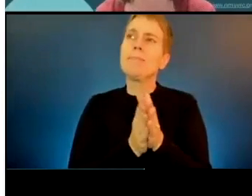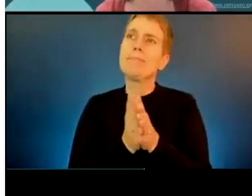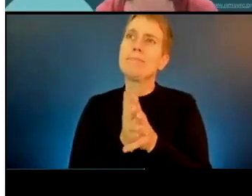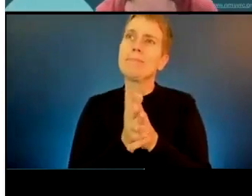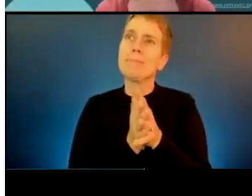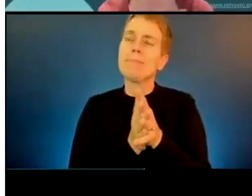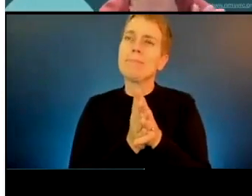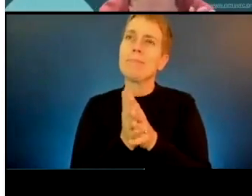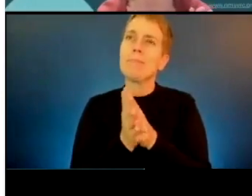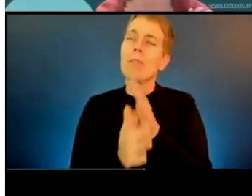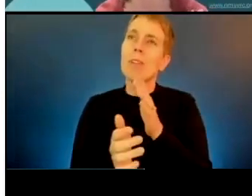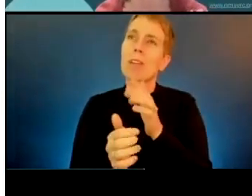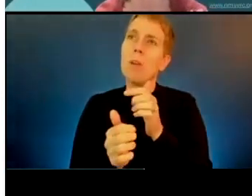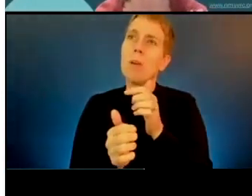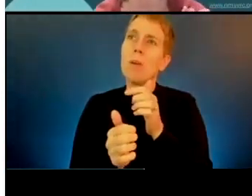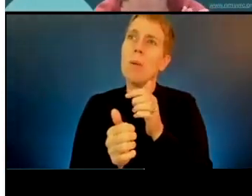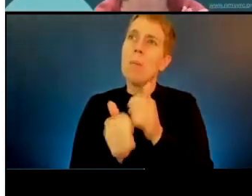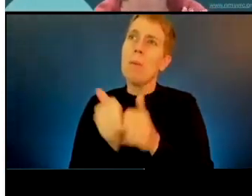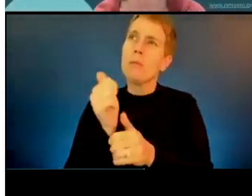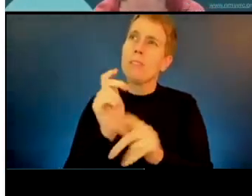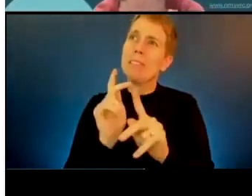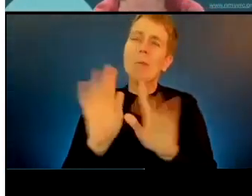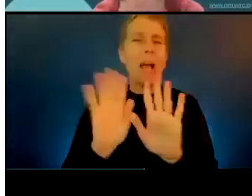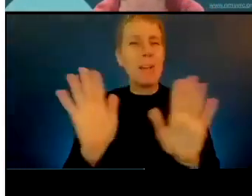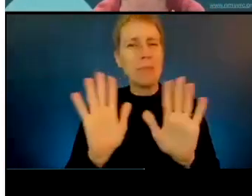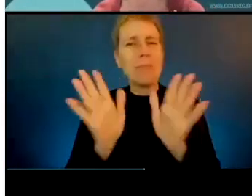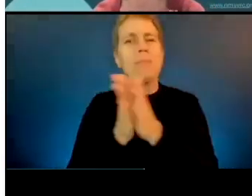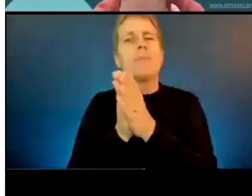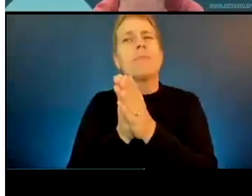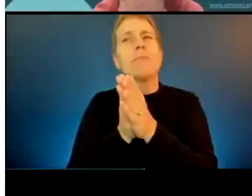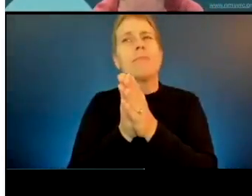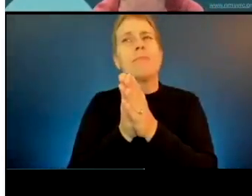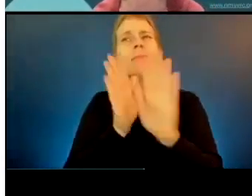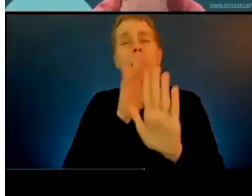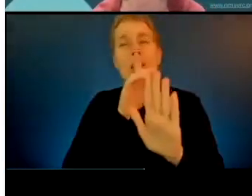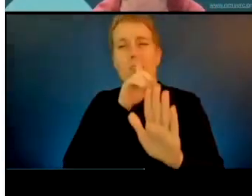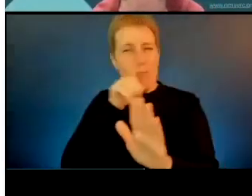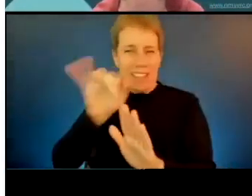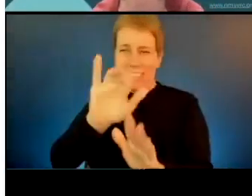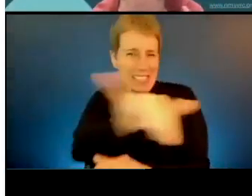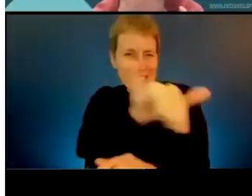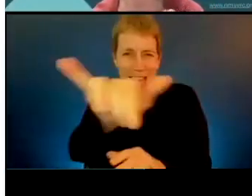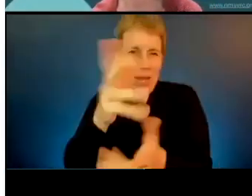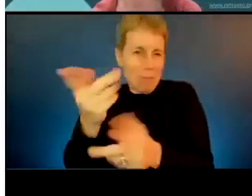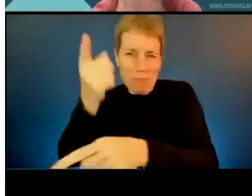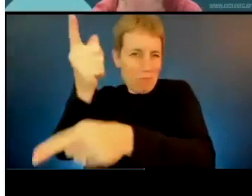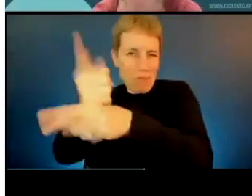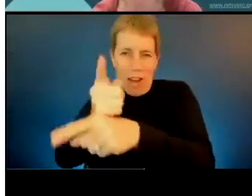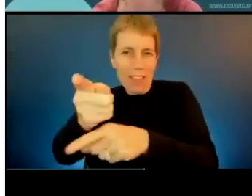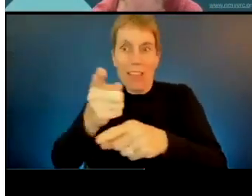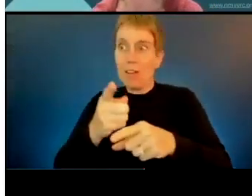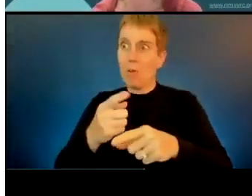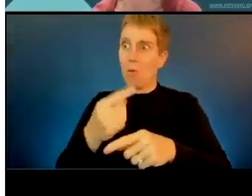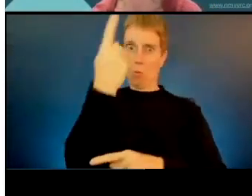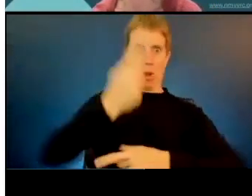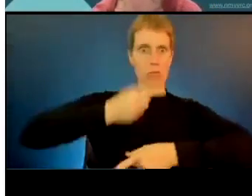let me take that back. Just kind of reiterating the whole notion that there's not one way or even a right way to respond to